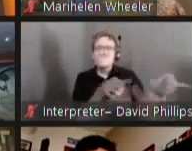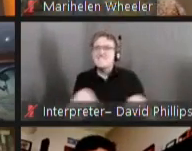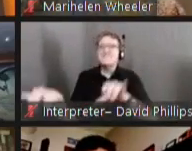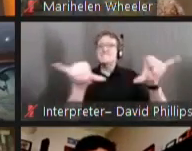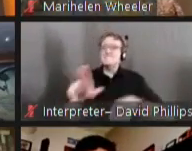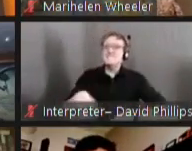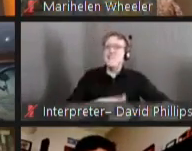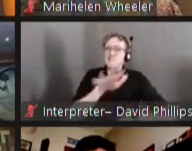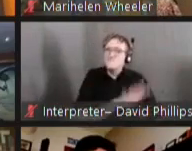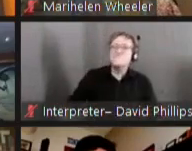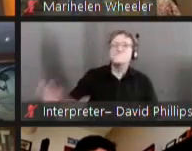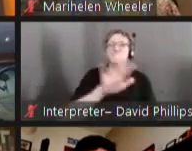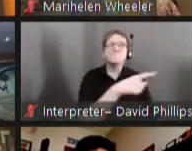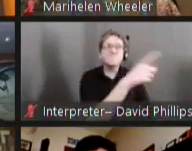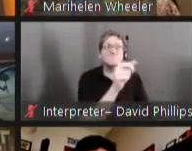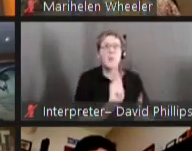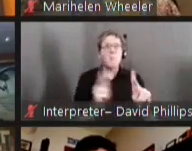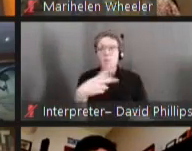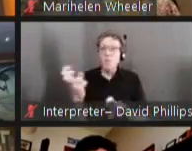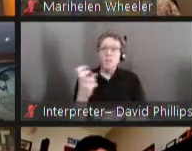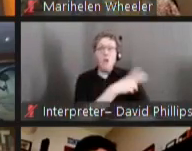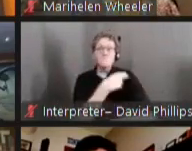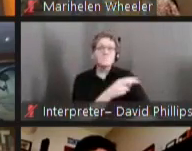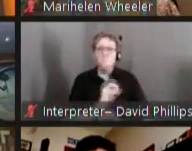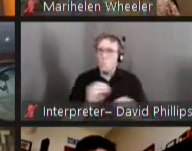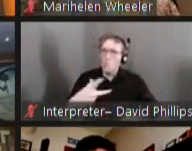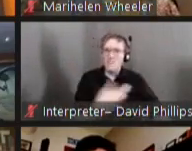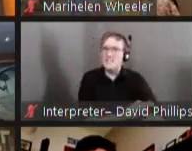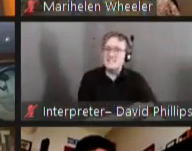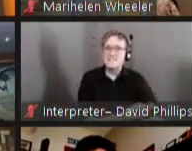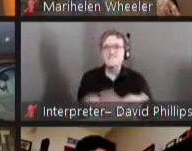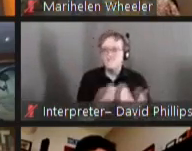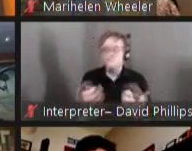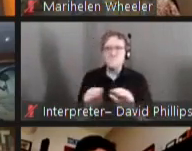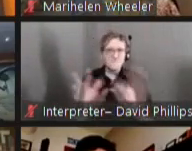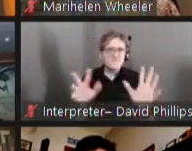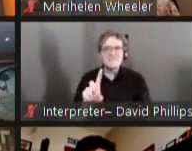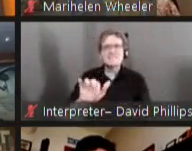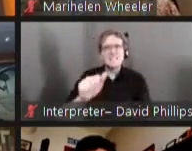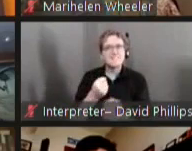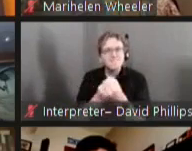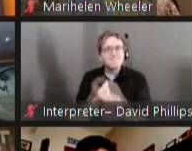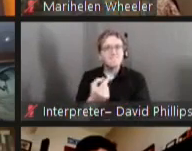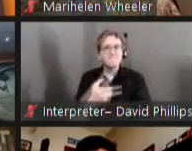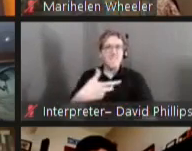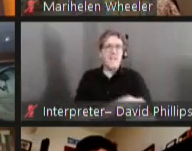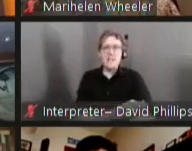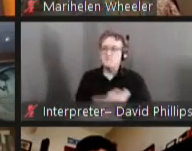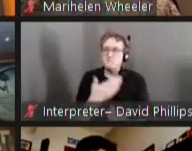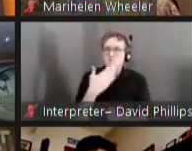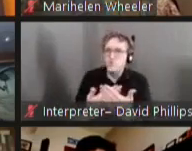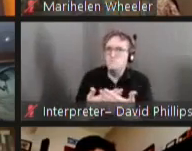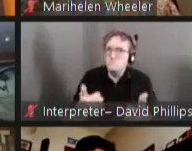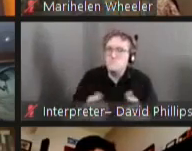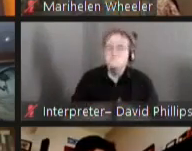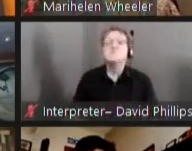So honestly, the data is there to show that this is a great intervention for us to use. And then just one little friendly reminder that this is not